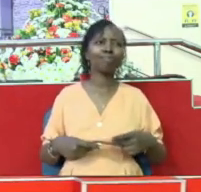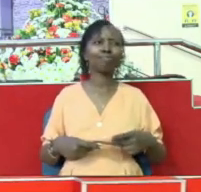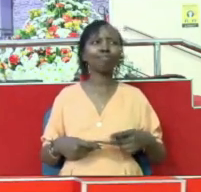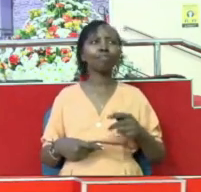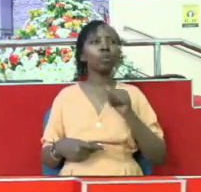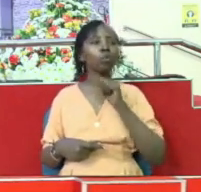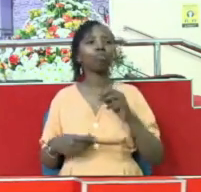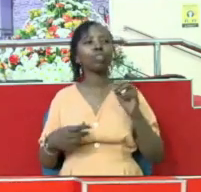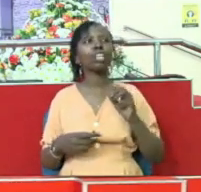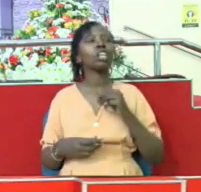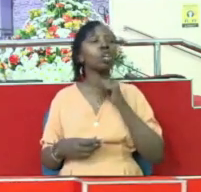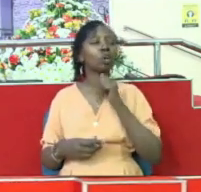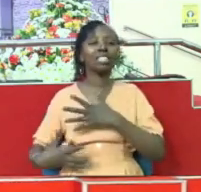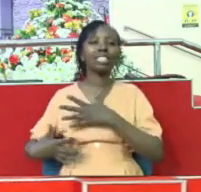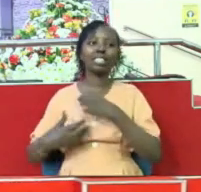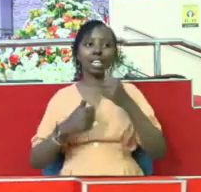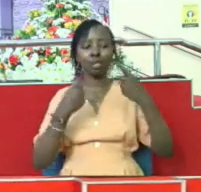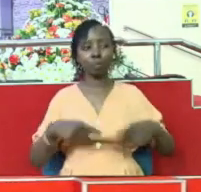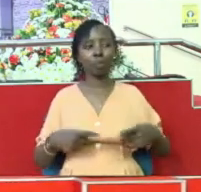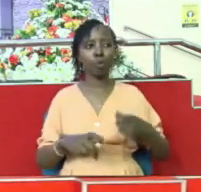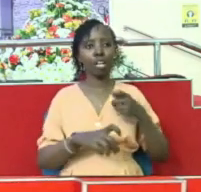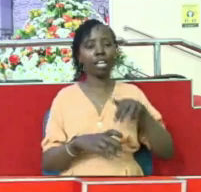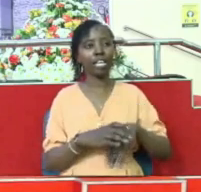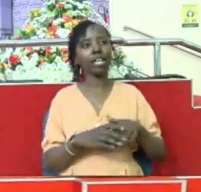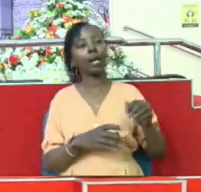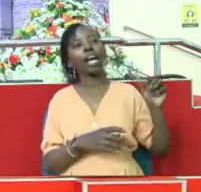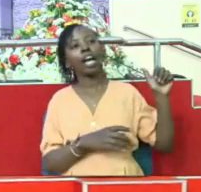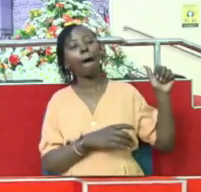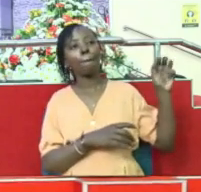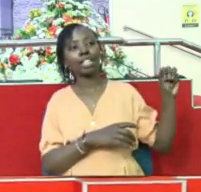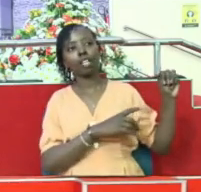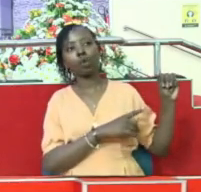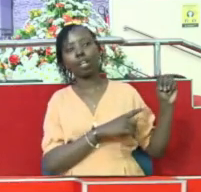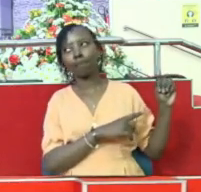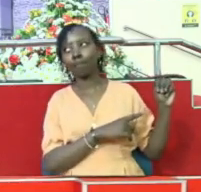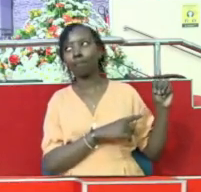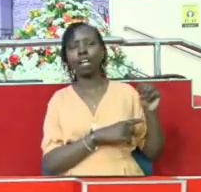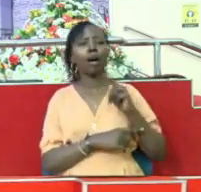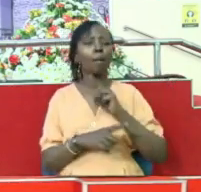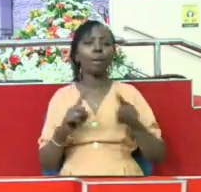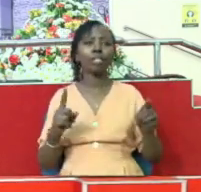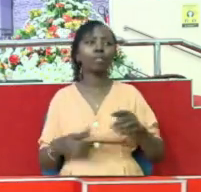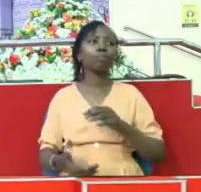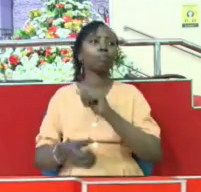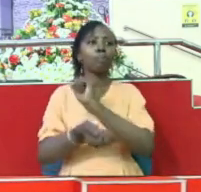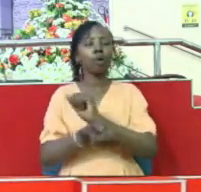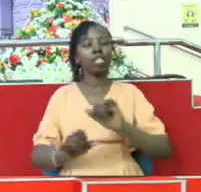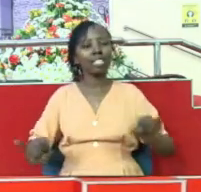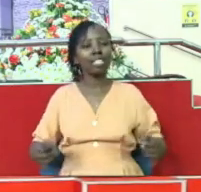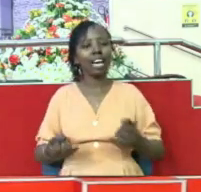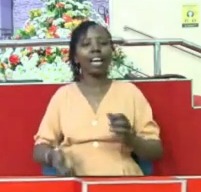and the Jerusalem church. But Paul is trying to encourage them so that he